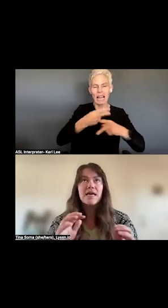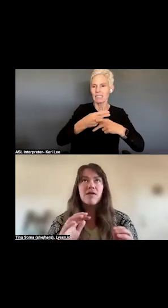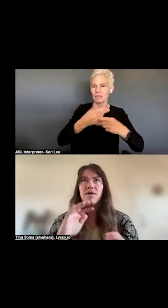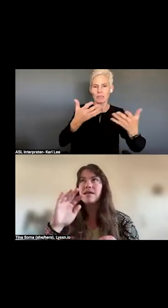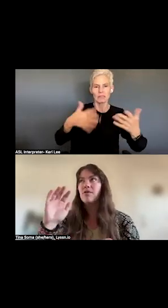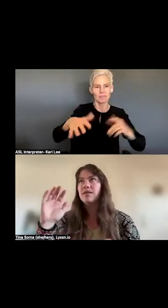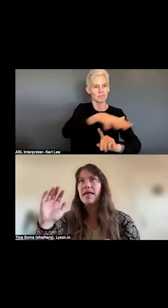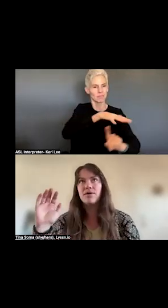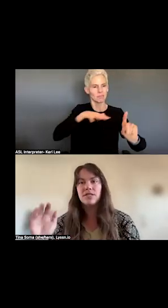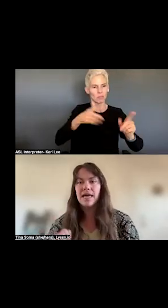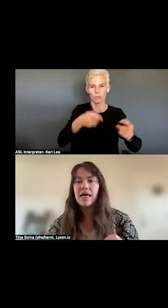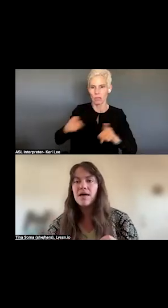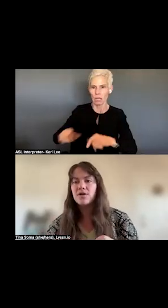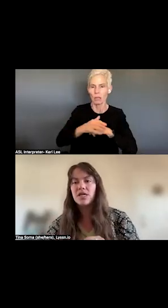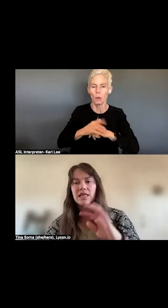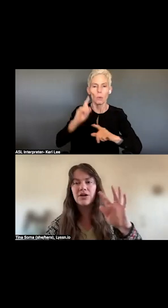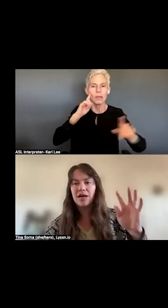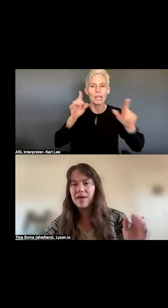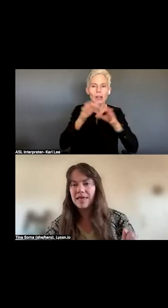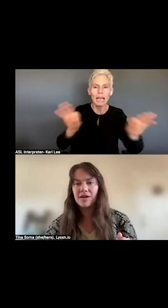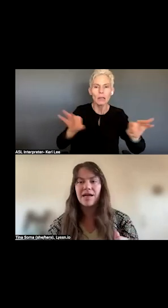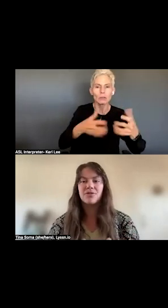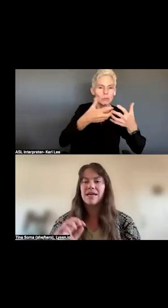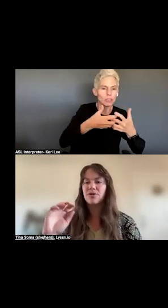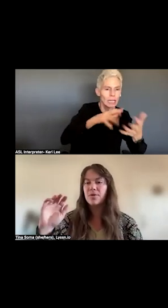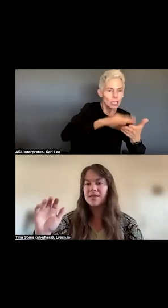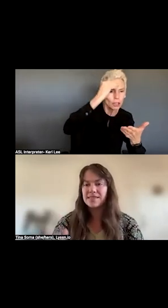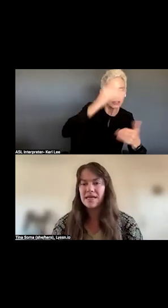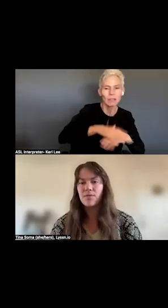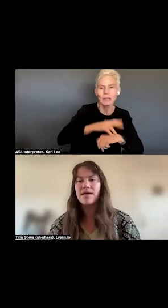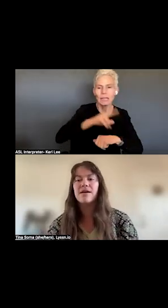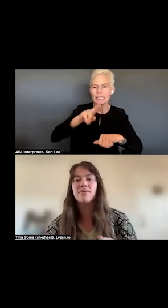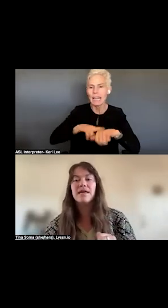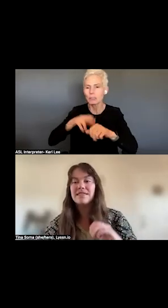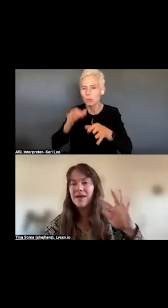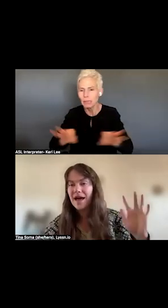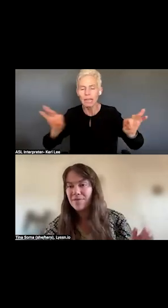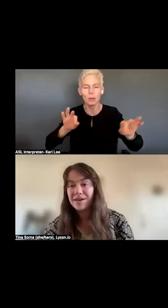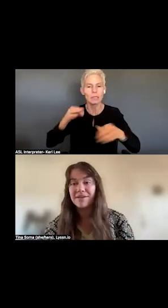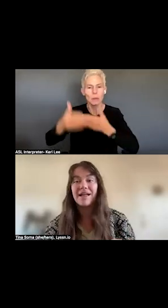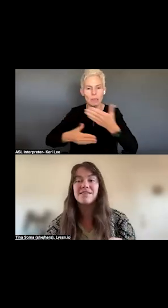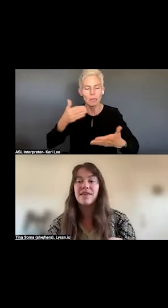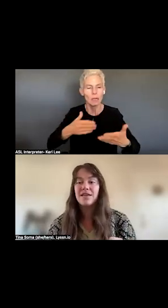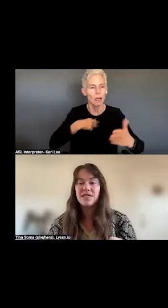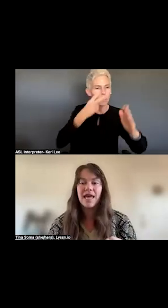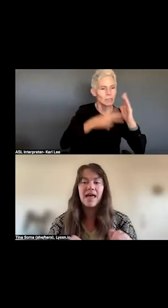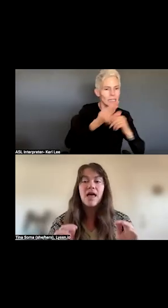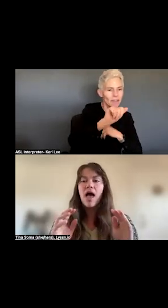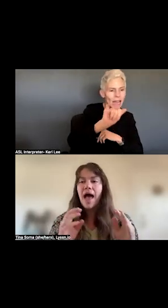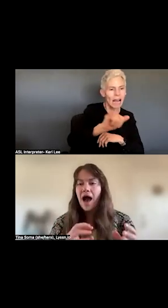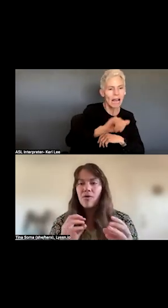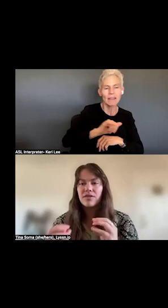intelligence. We hear language like machine learning, we hear natural language processing, we hear predictive AI, we hear classification